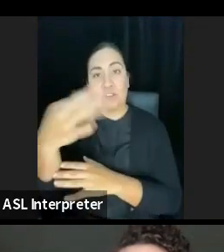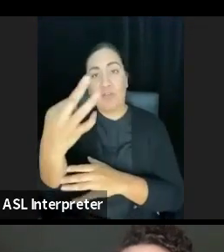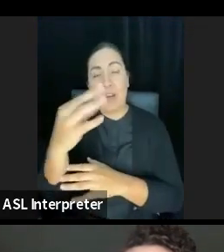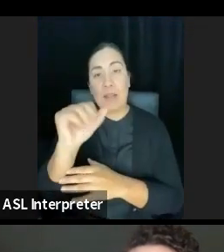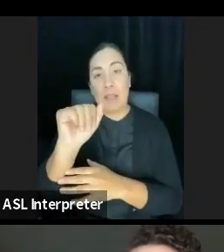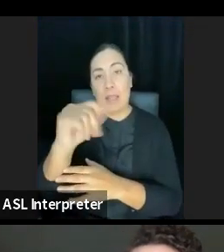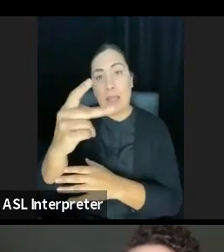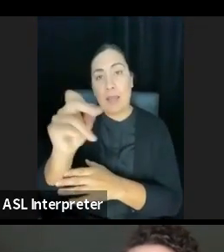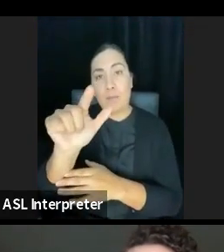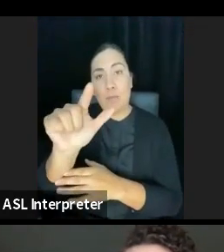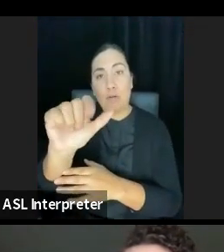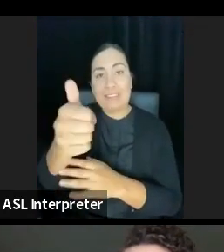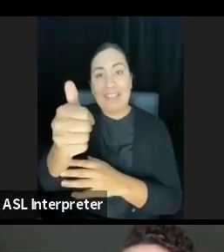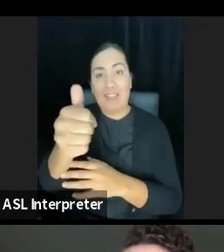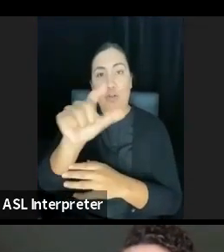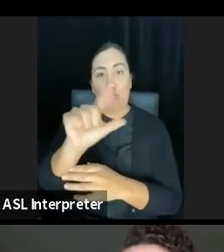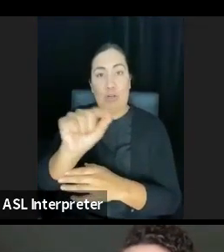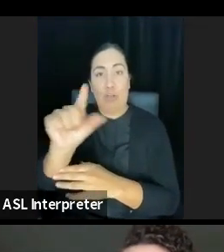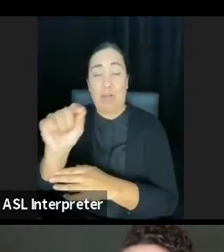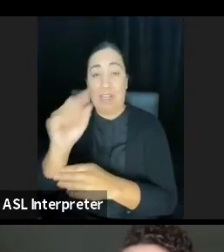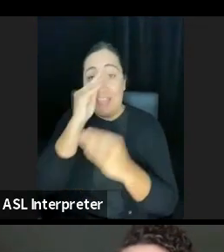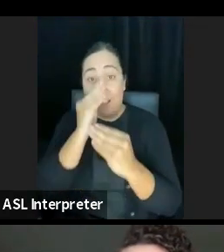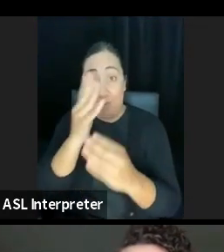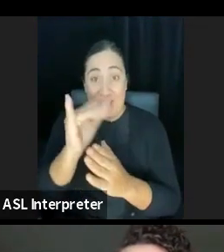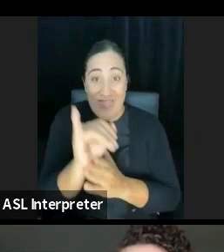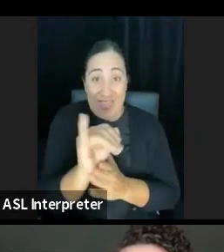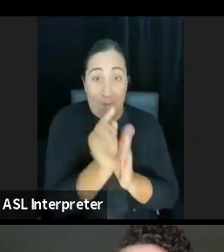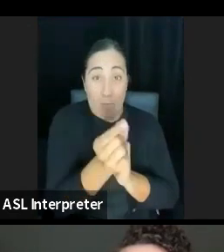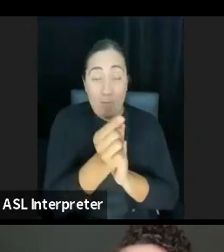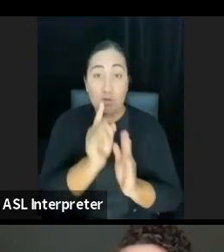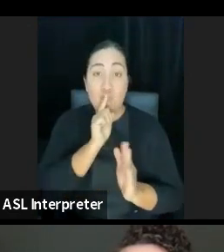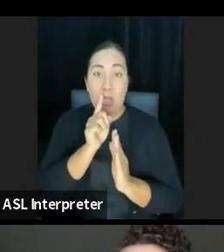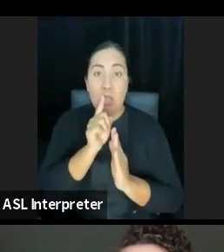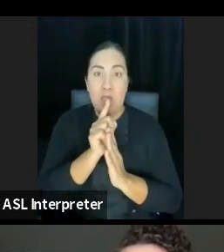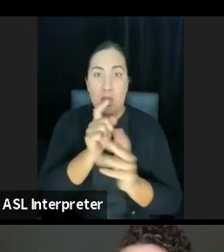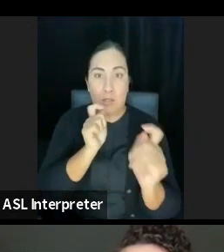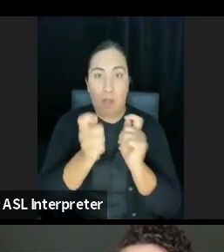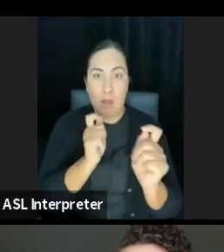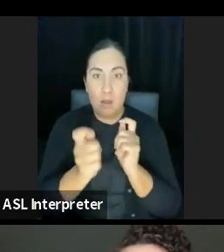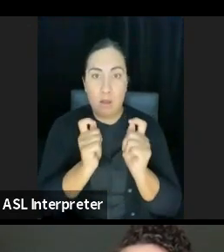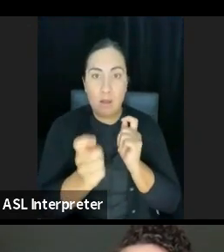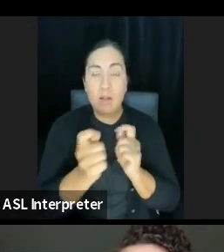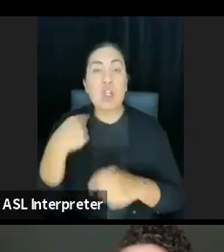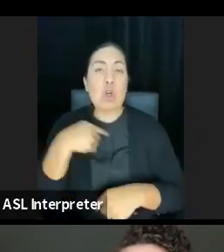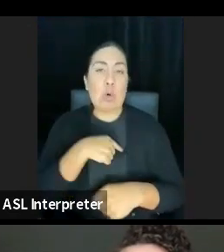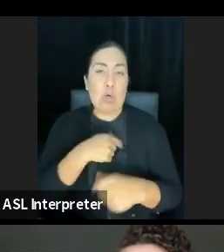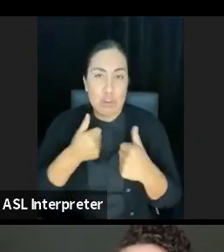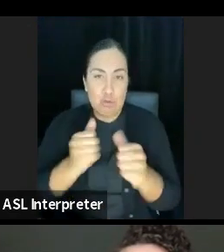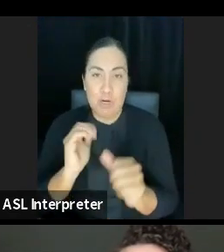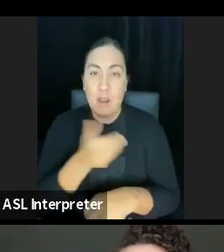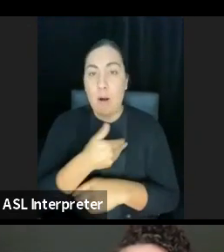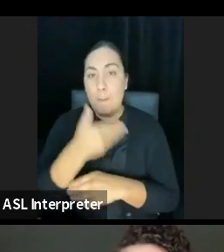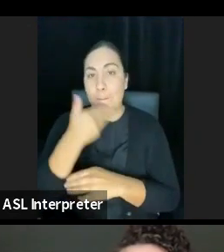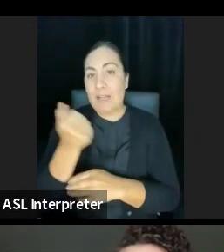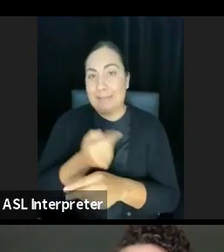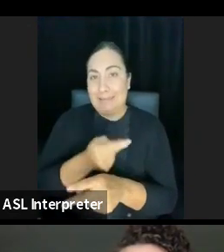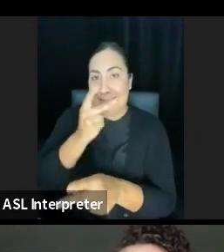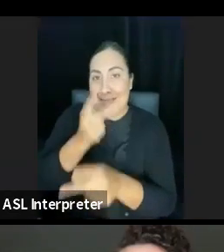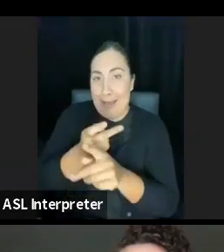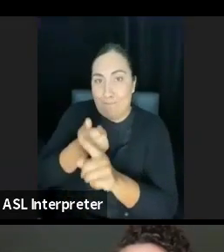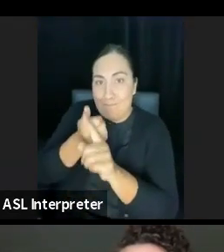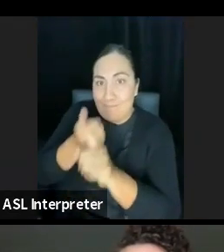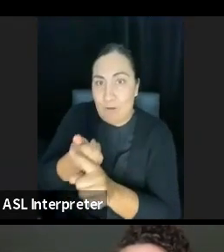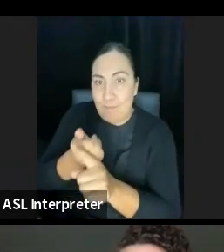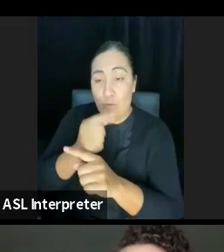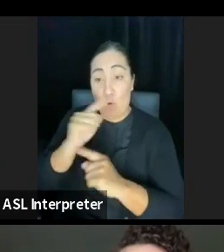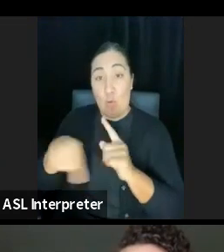2020. Information was developing quickly at that time, and we are doing our best to keep up. So when that webinar